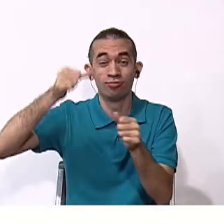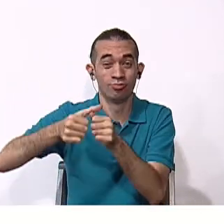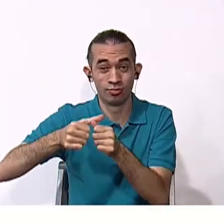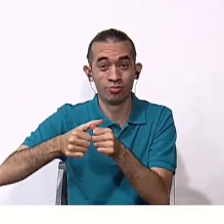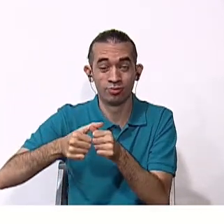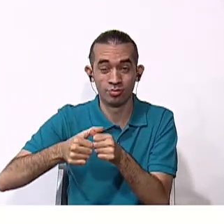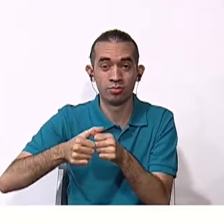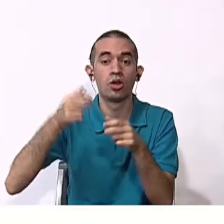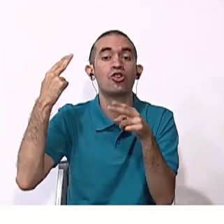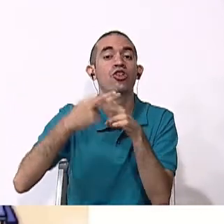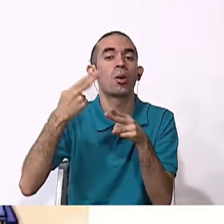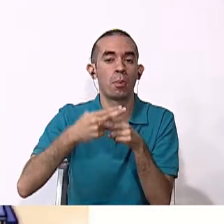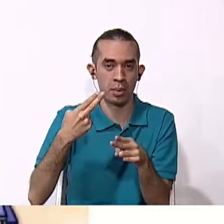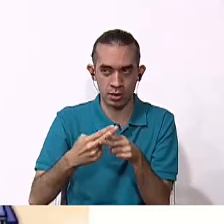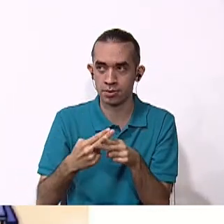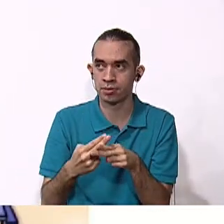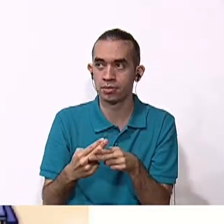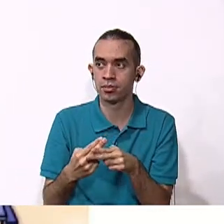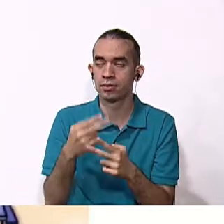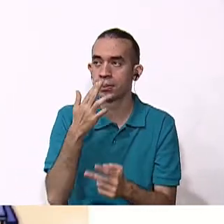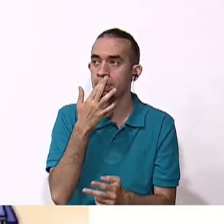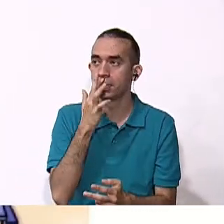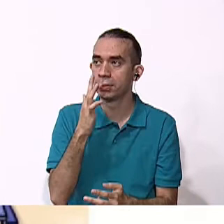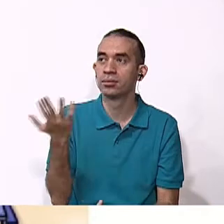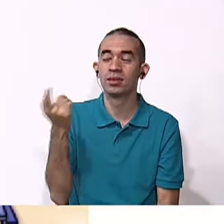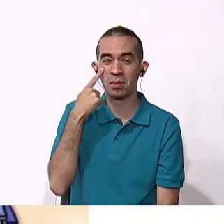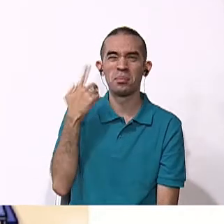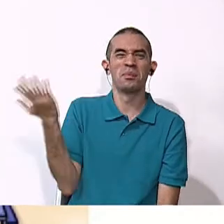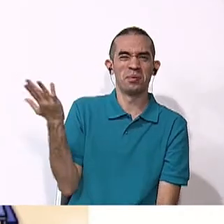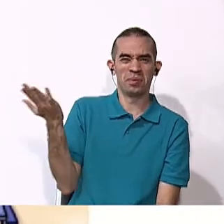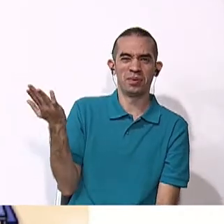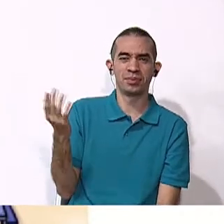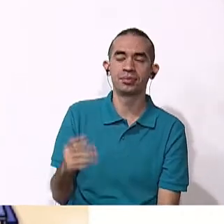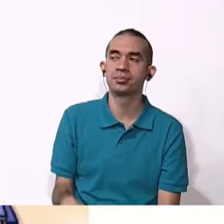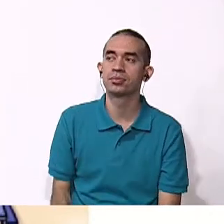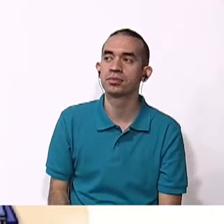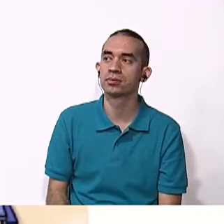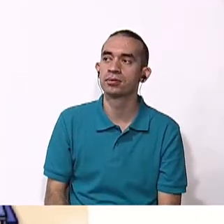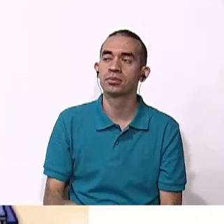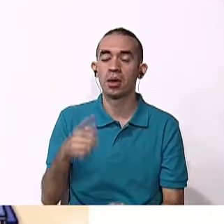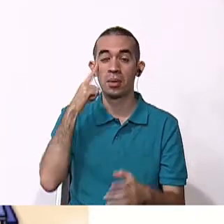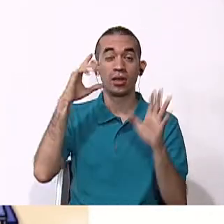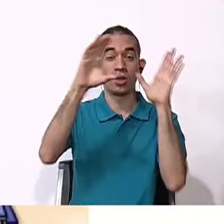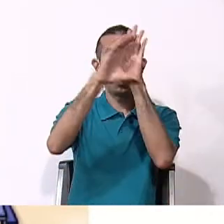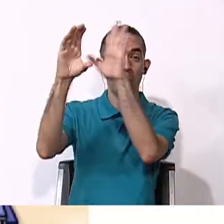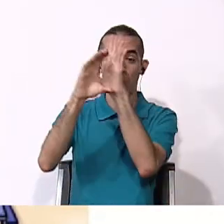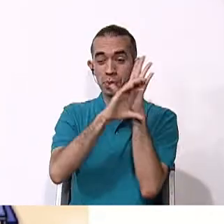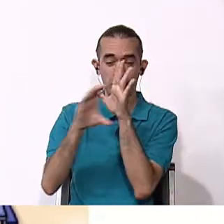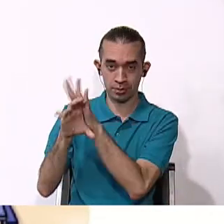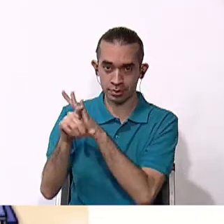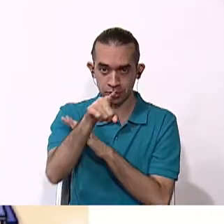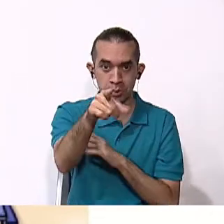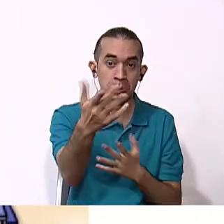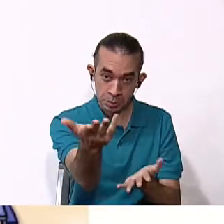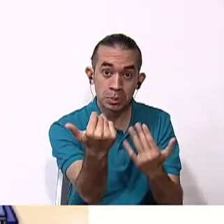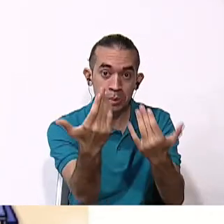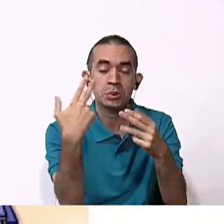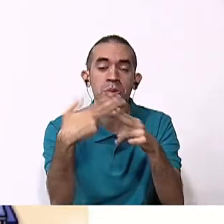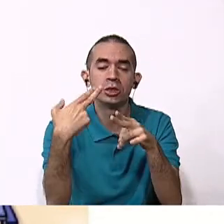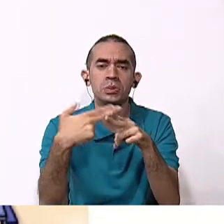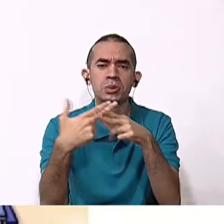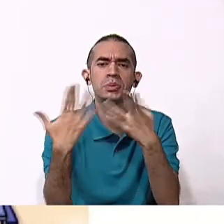the names, okay? We have the pictures, and let's see. You kids, tell me the